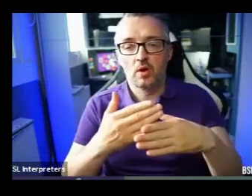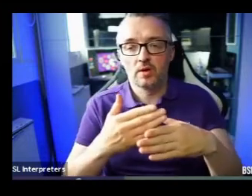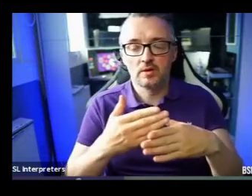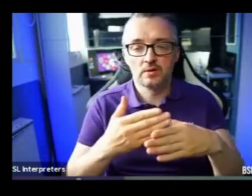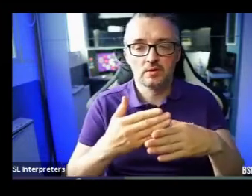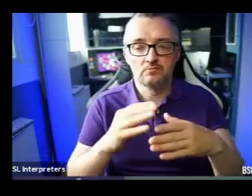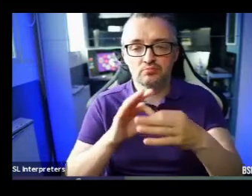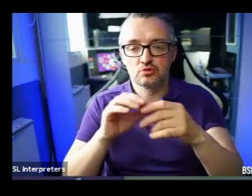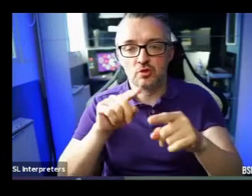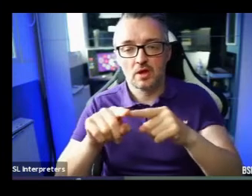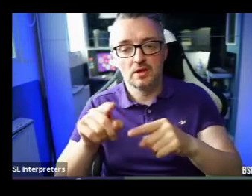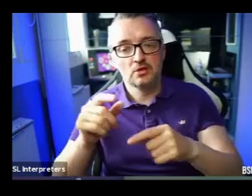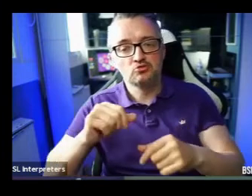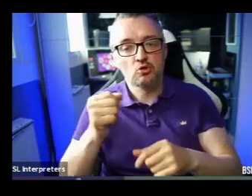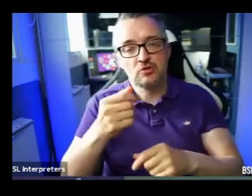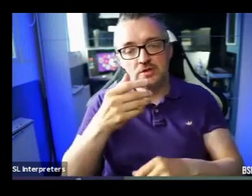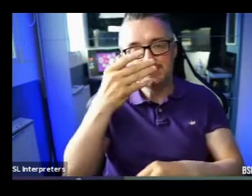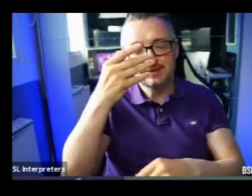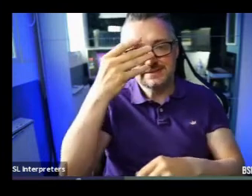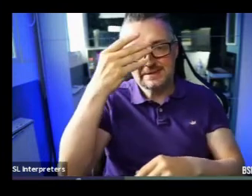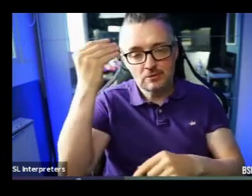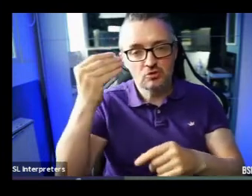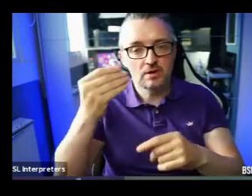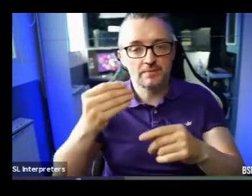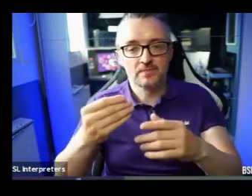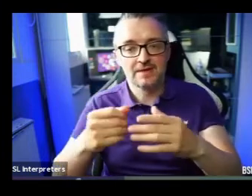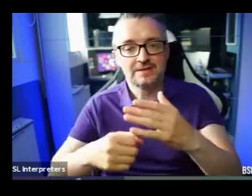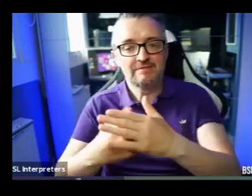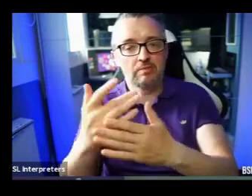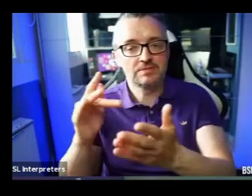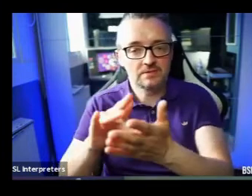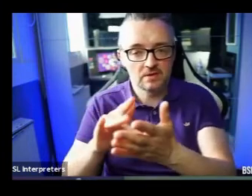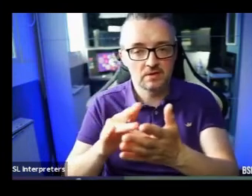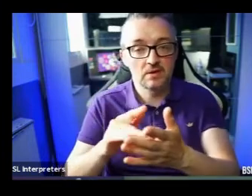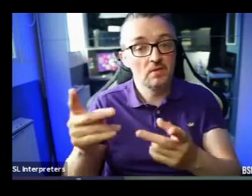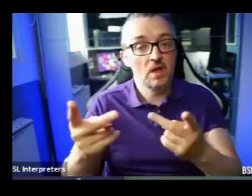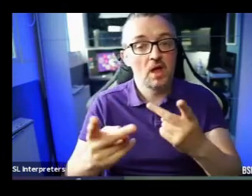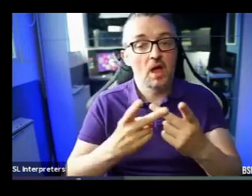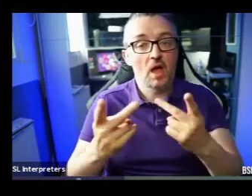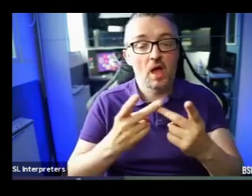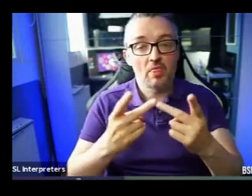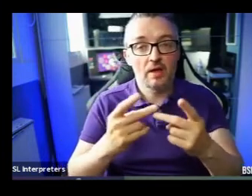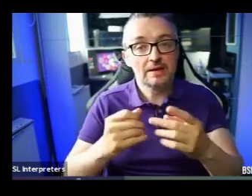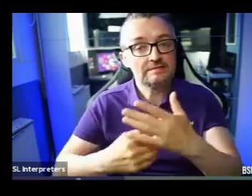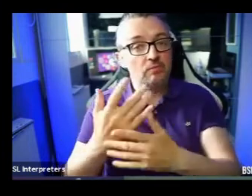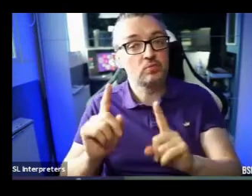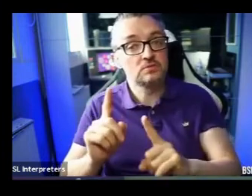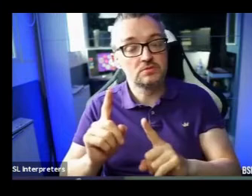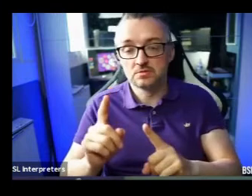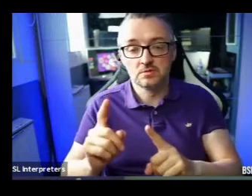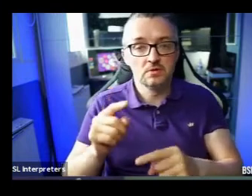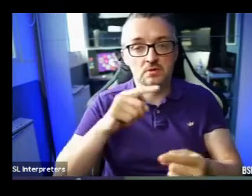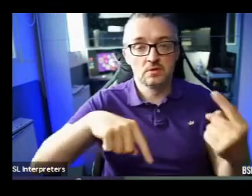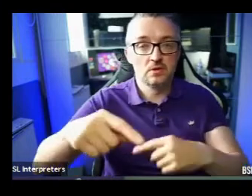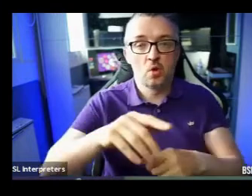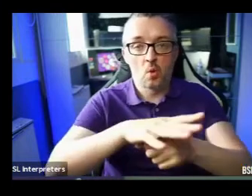done to see the development of the Scottish Dementia Research Consortium, for example. But other sort of developments have been